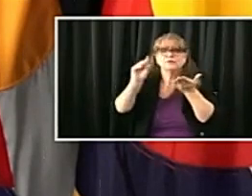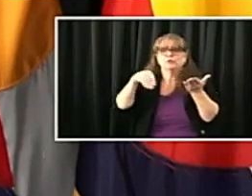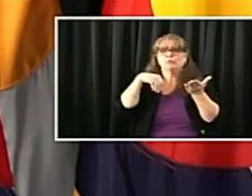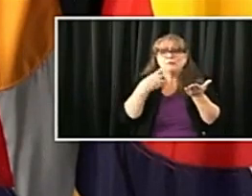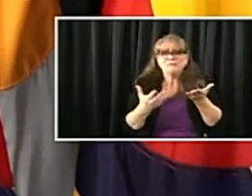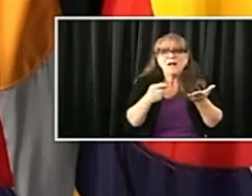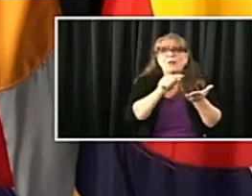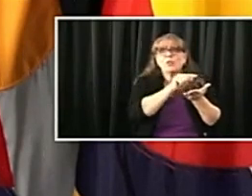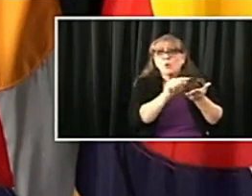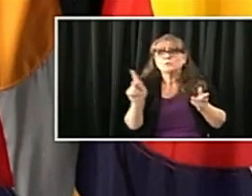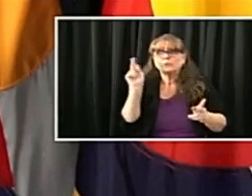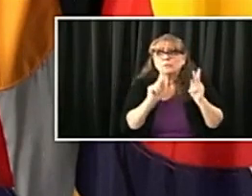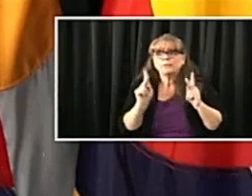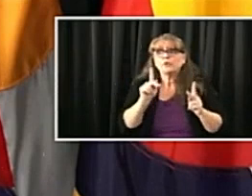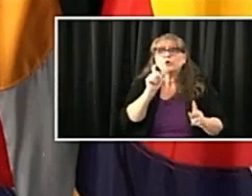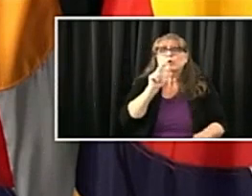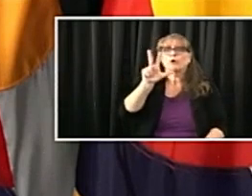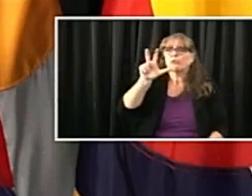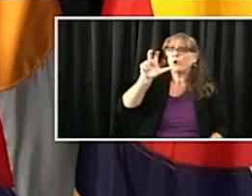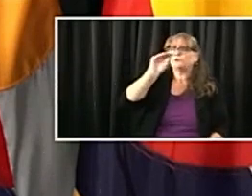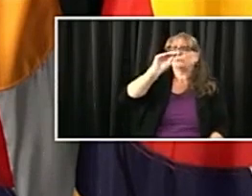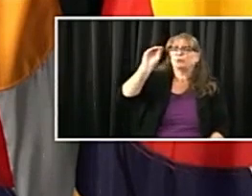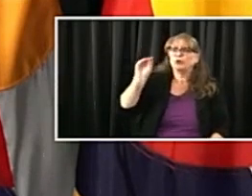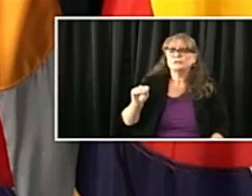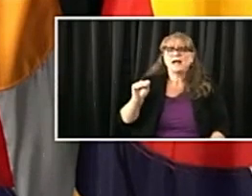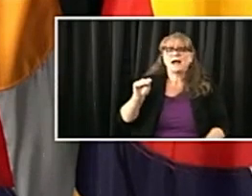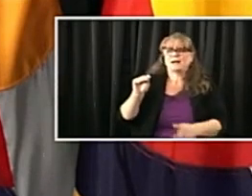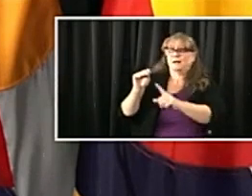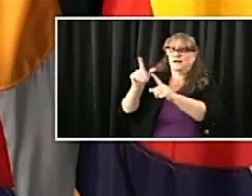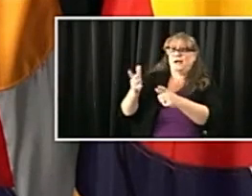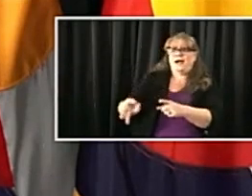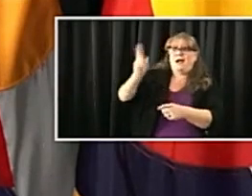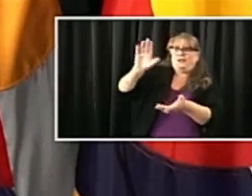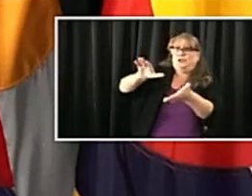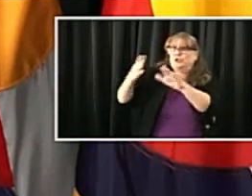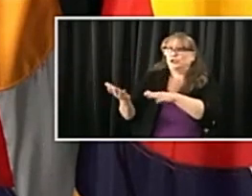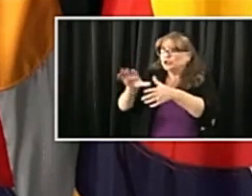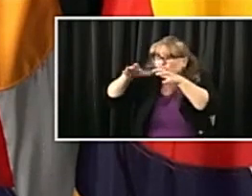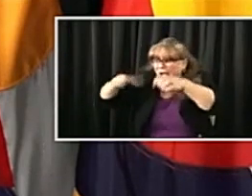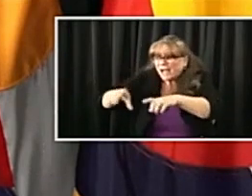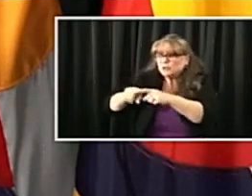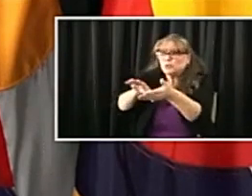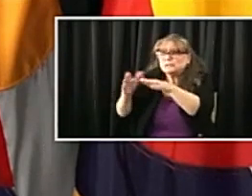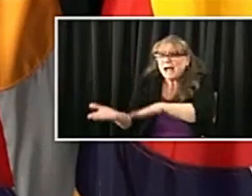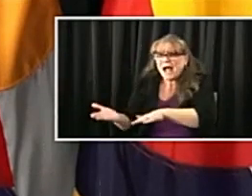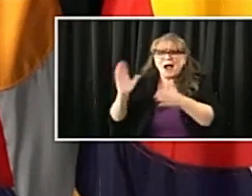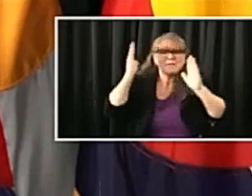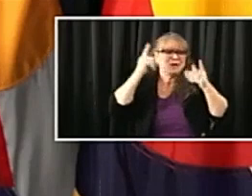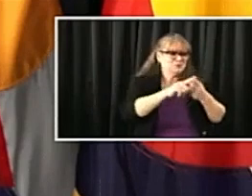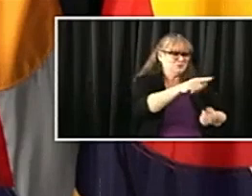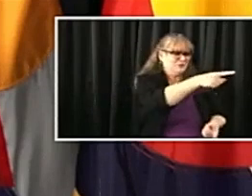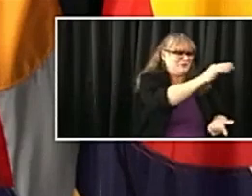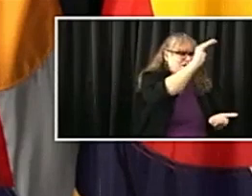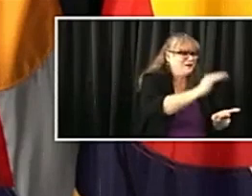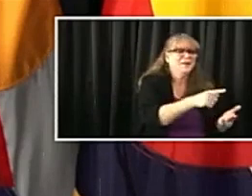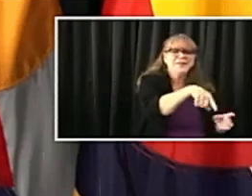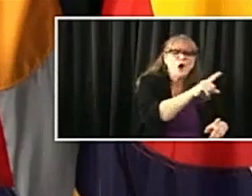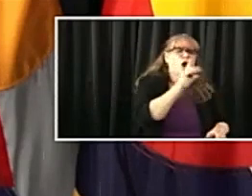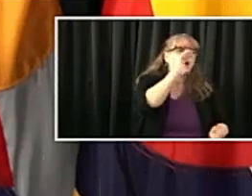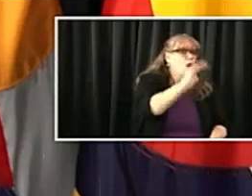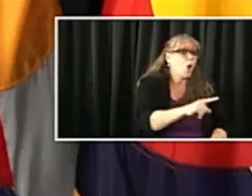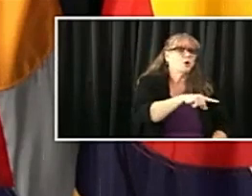400% higher likelihood of dying from COVID to somebody who's lower risk from COVID is potentially costing Colorado a life,